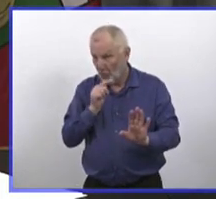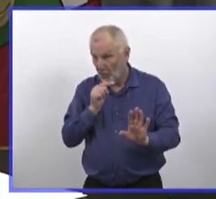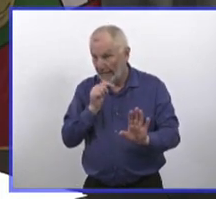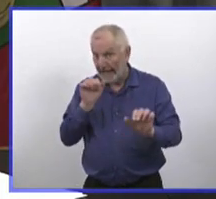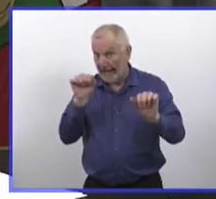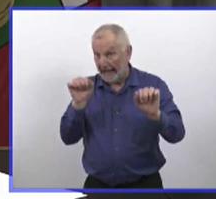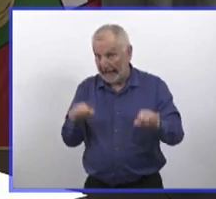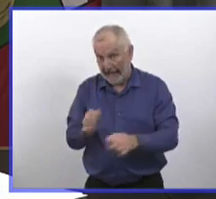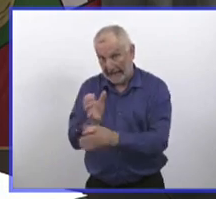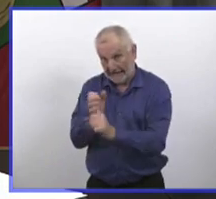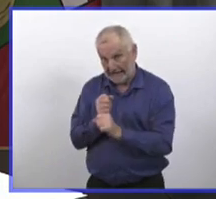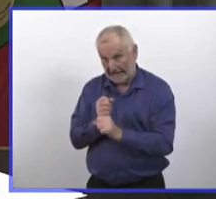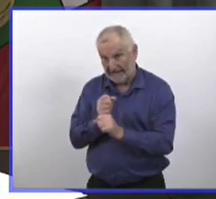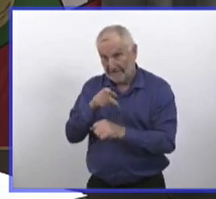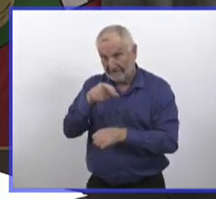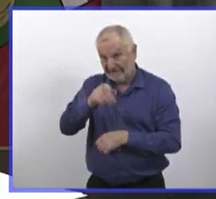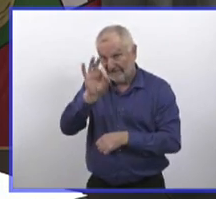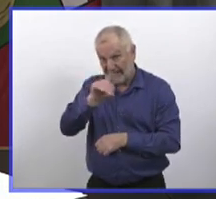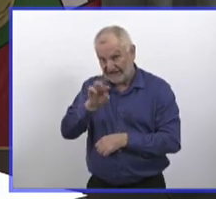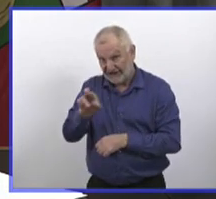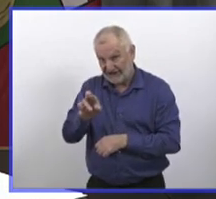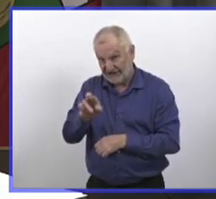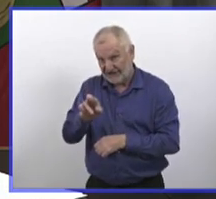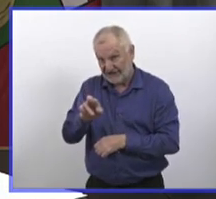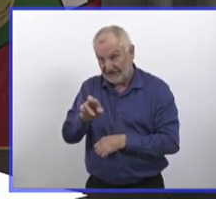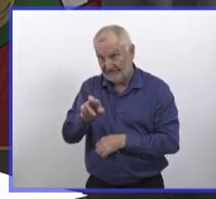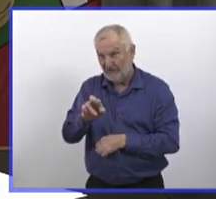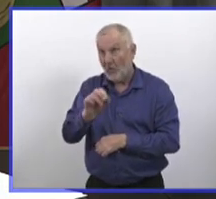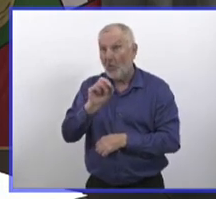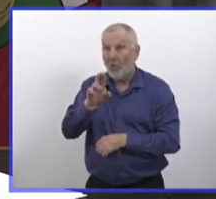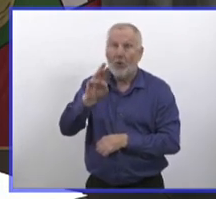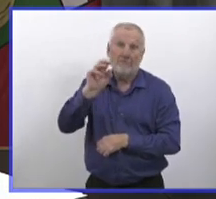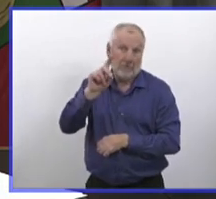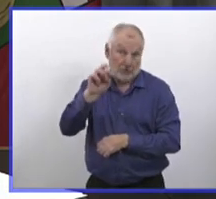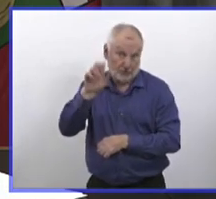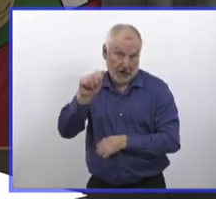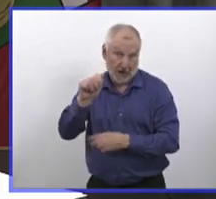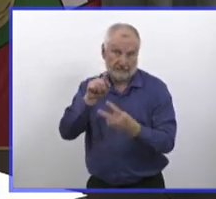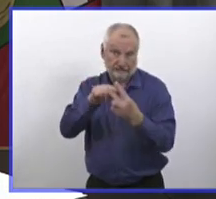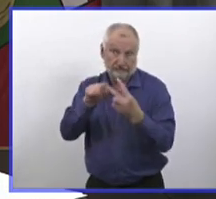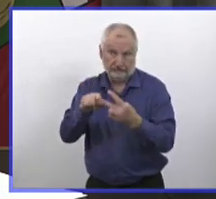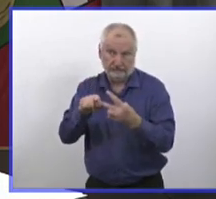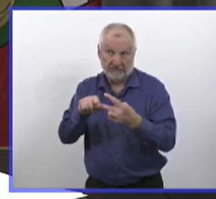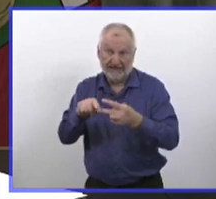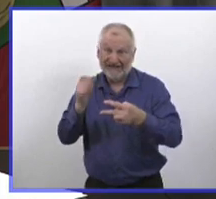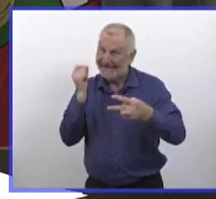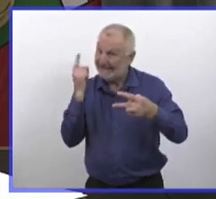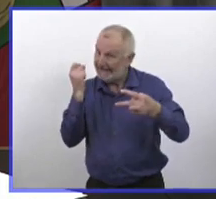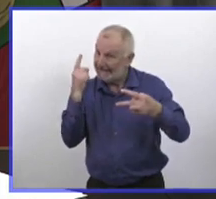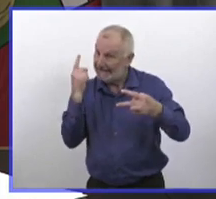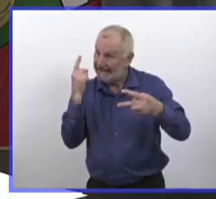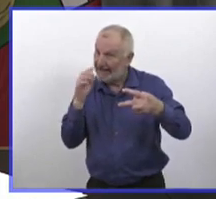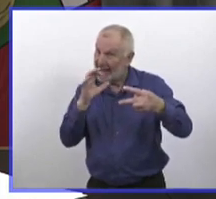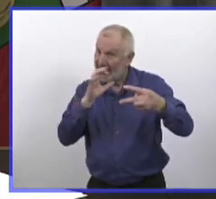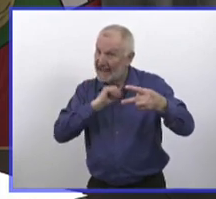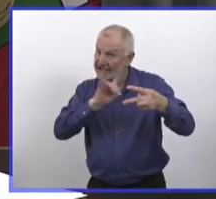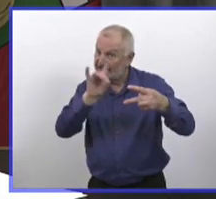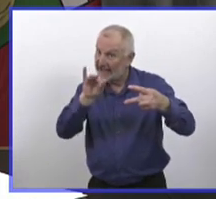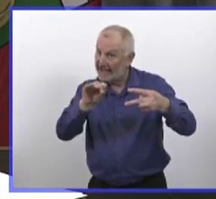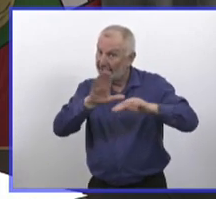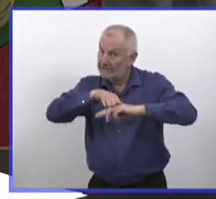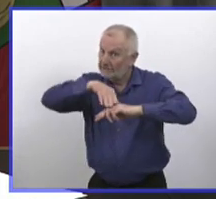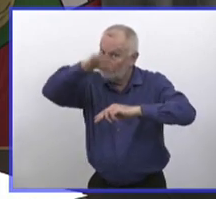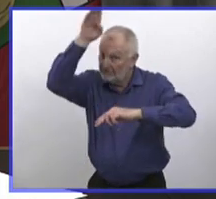Moderna because of that provincial eligibility criteria and is between the ages of 18 and 64 could also be